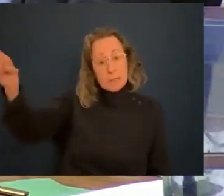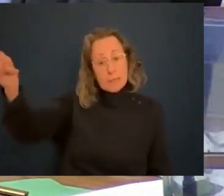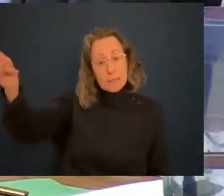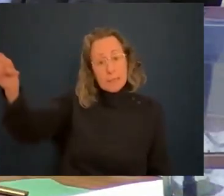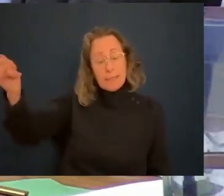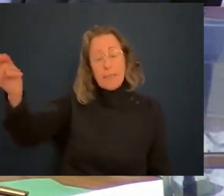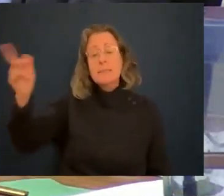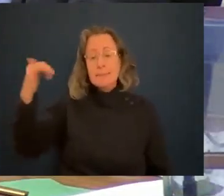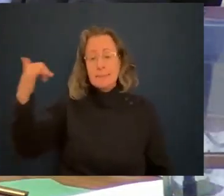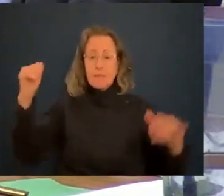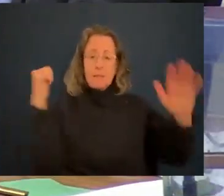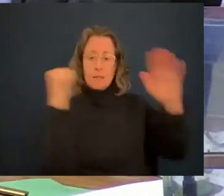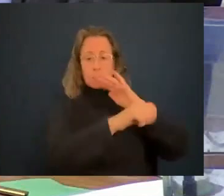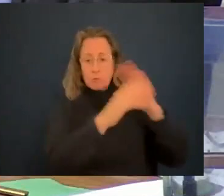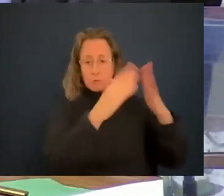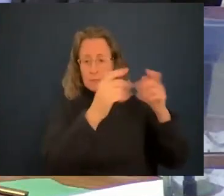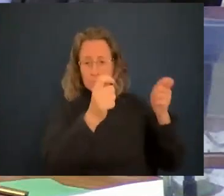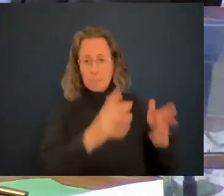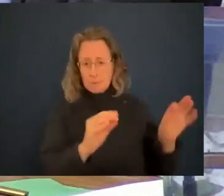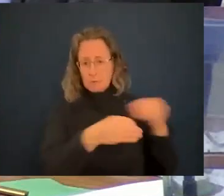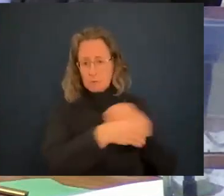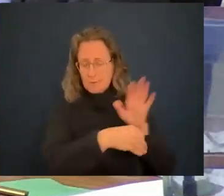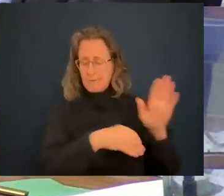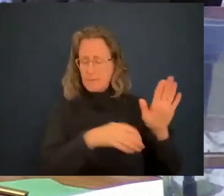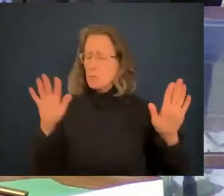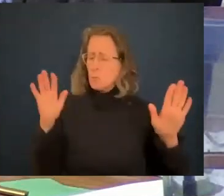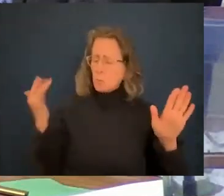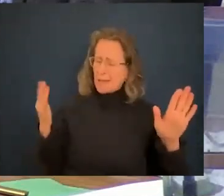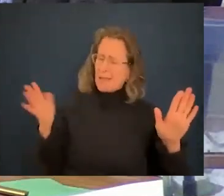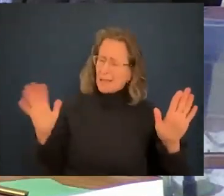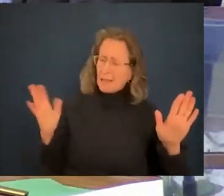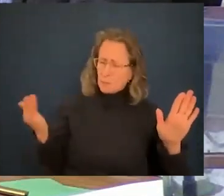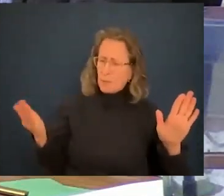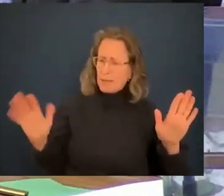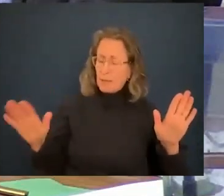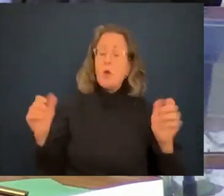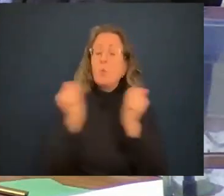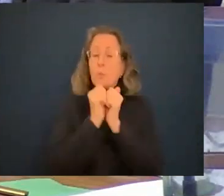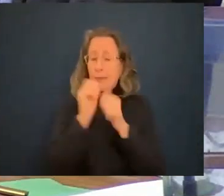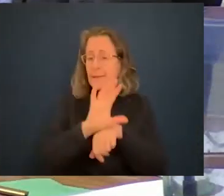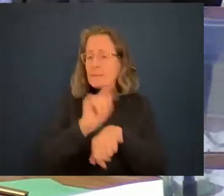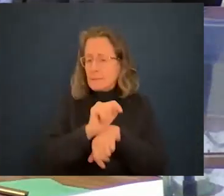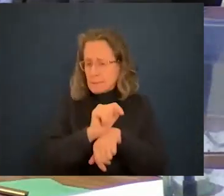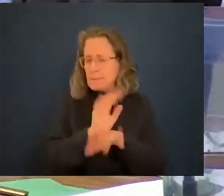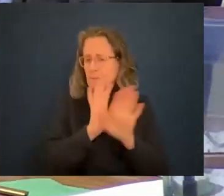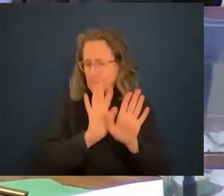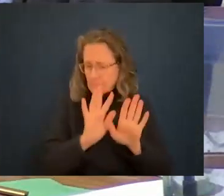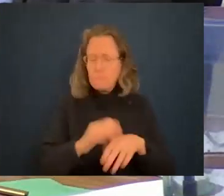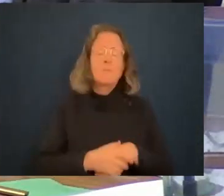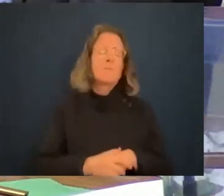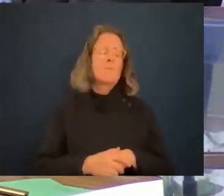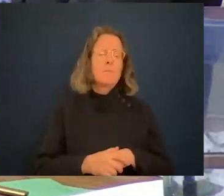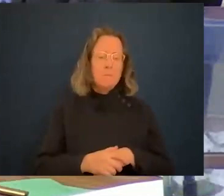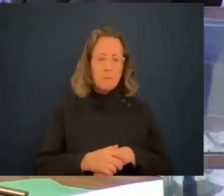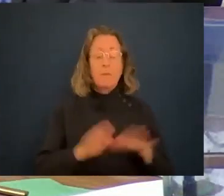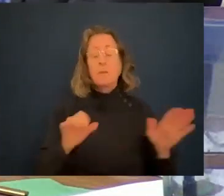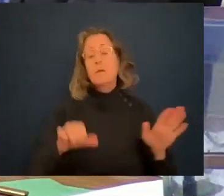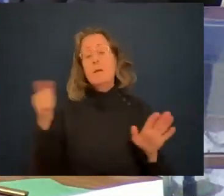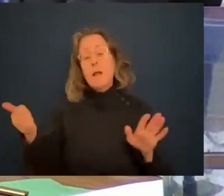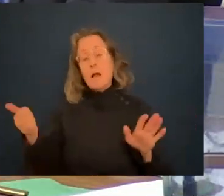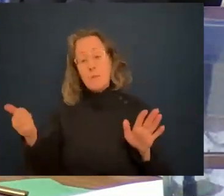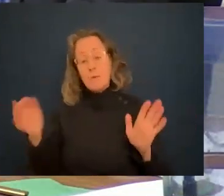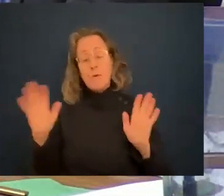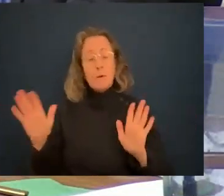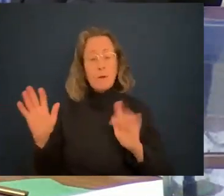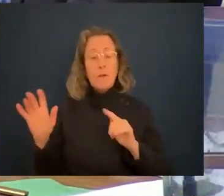manager's office primarily uh with the consultant yes with a consultant but still um the other thing is uh